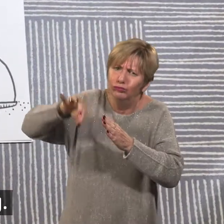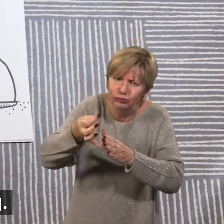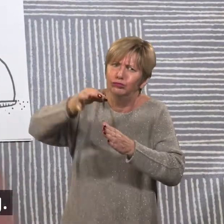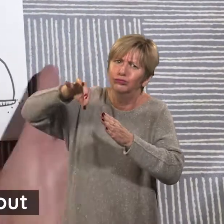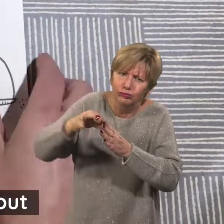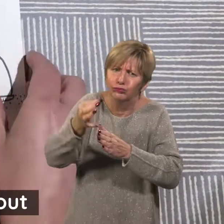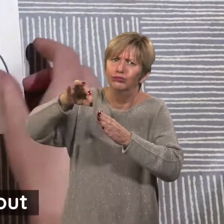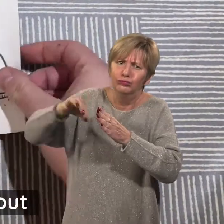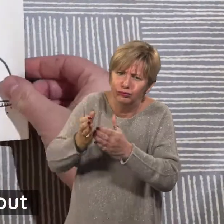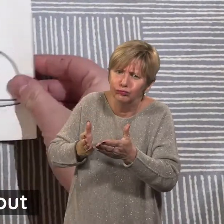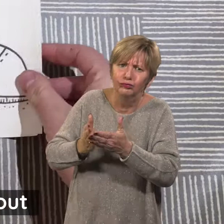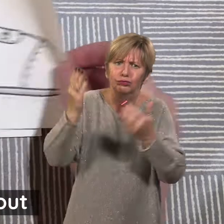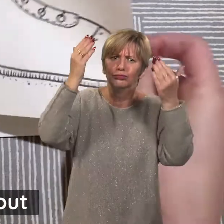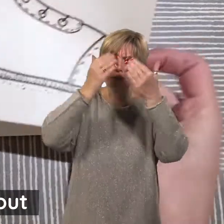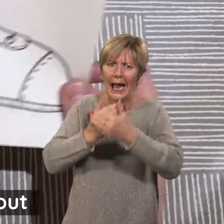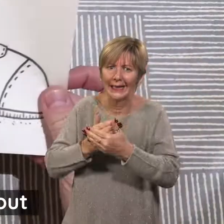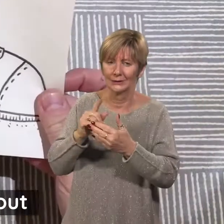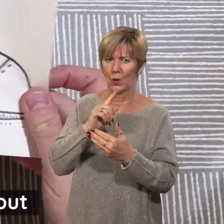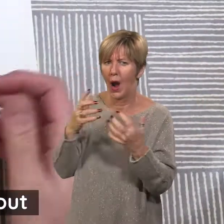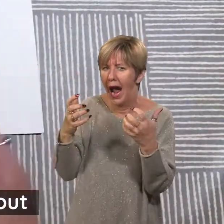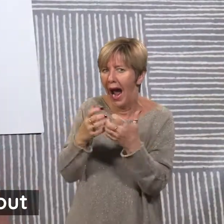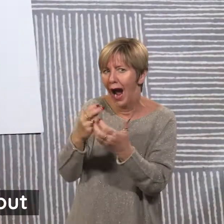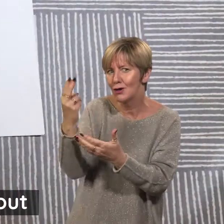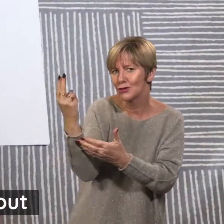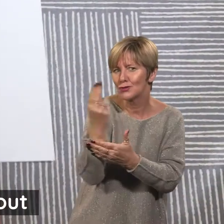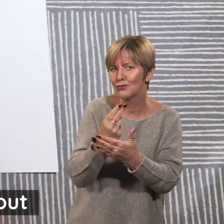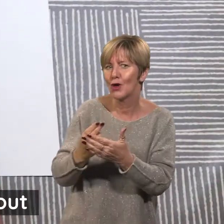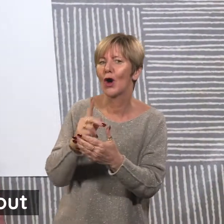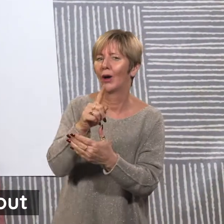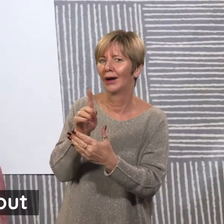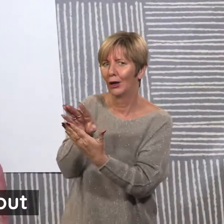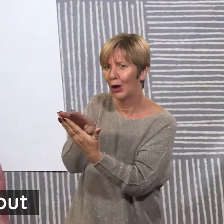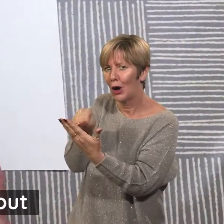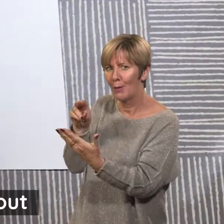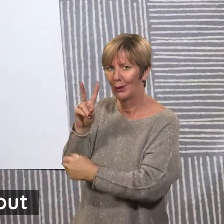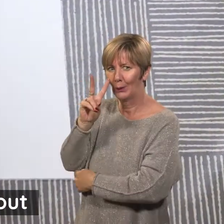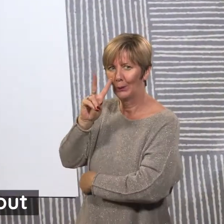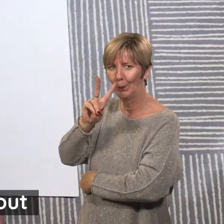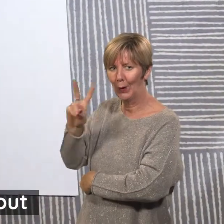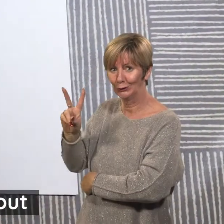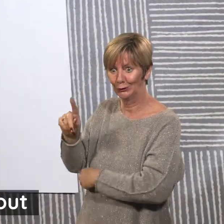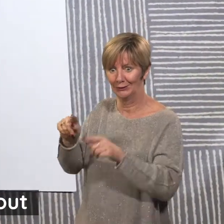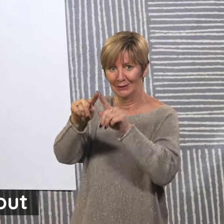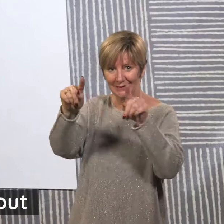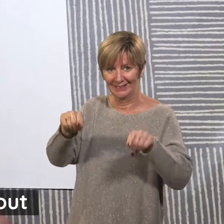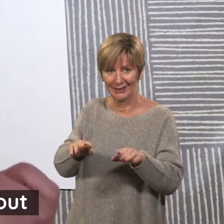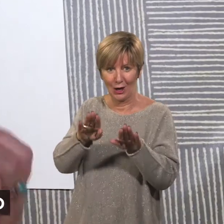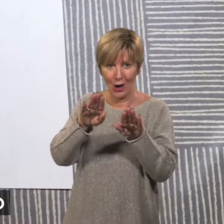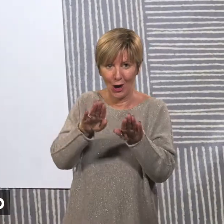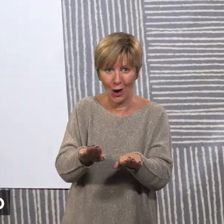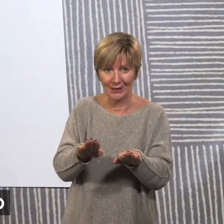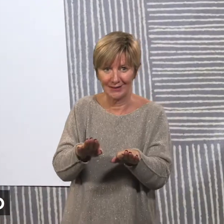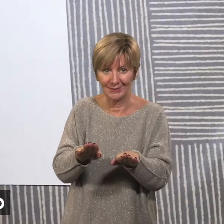long. So to draw this elf, it's all about thinking